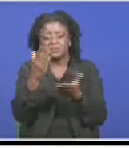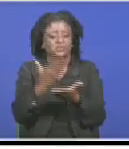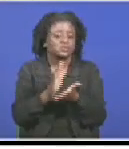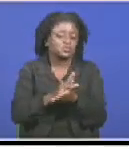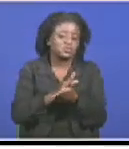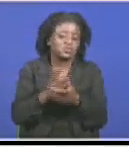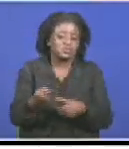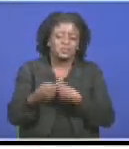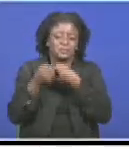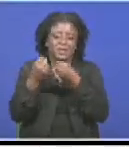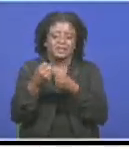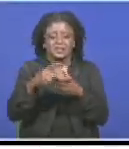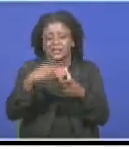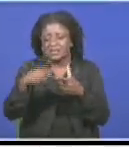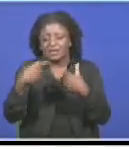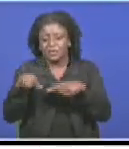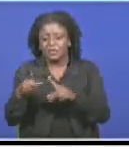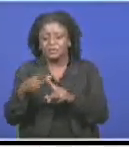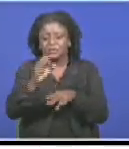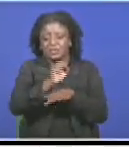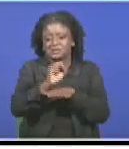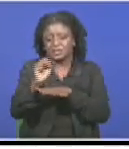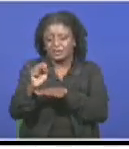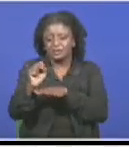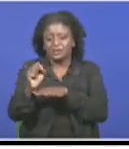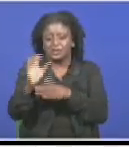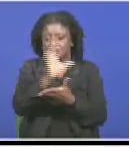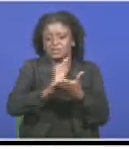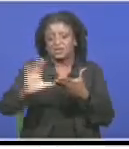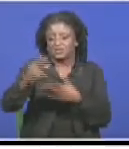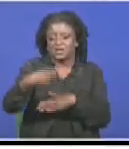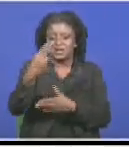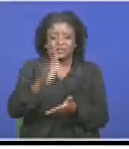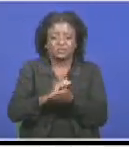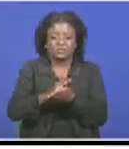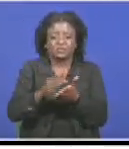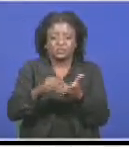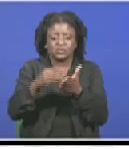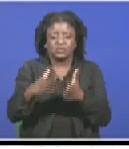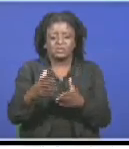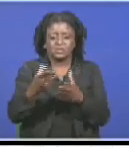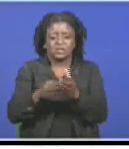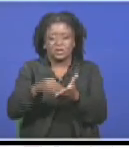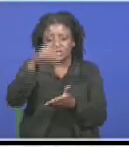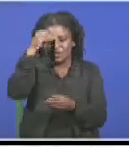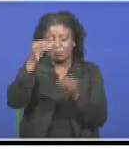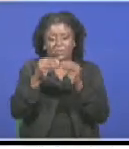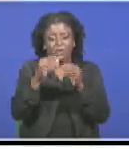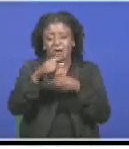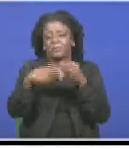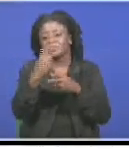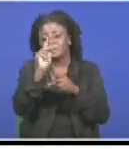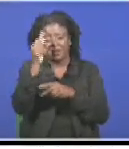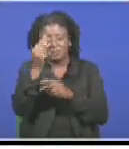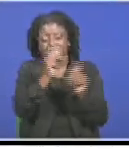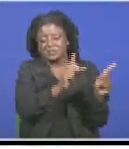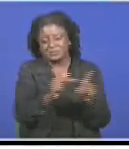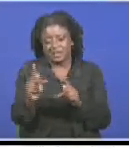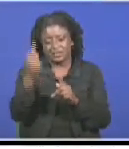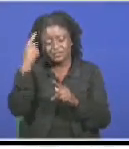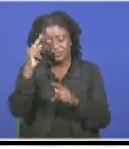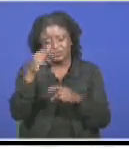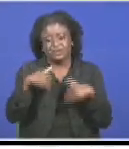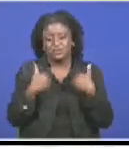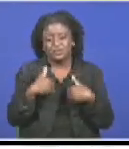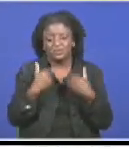supplies. It was then off to the San Salvador Central High School, where students learned more about the government's plans for the nation's youth. In the